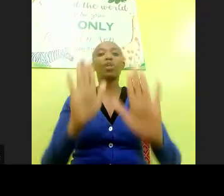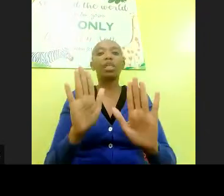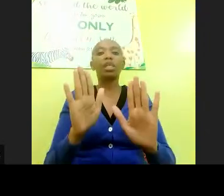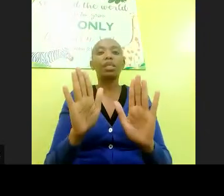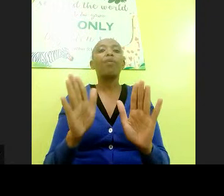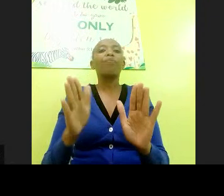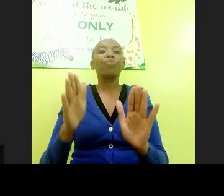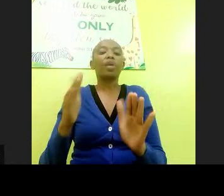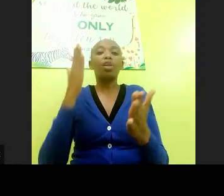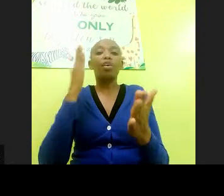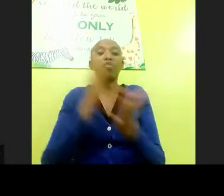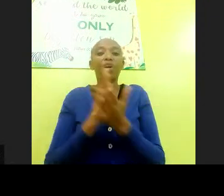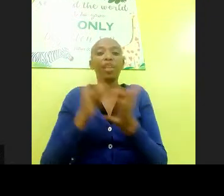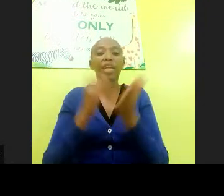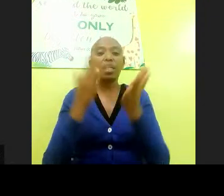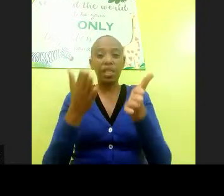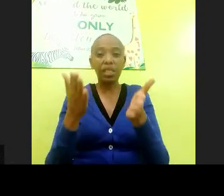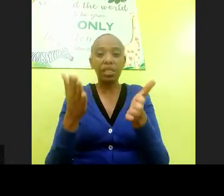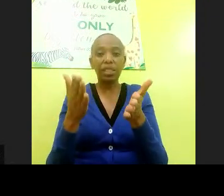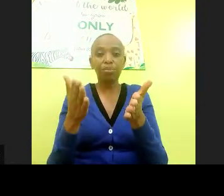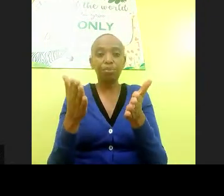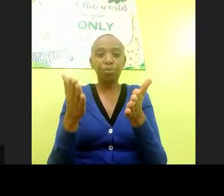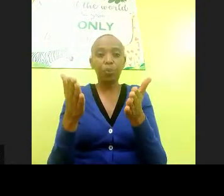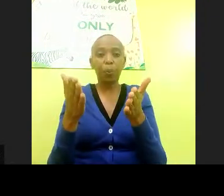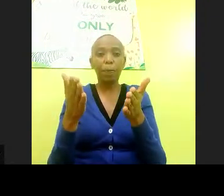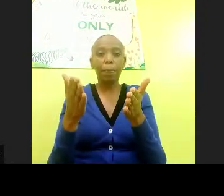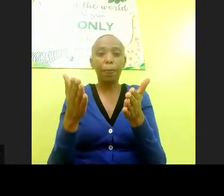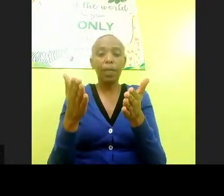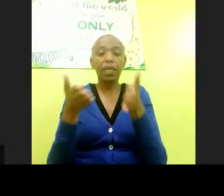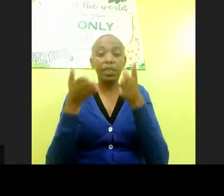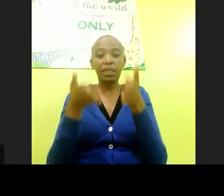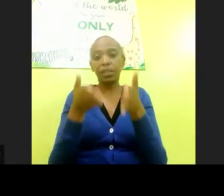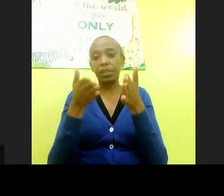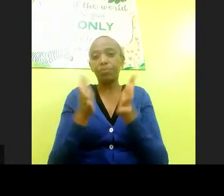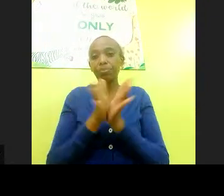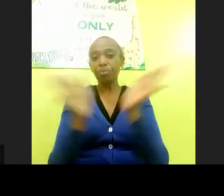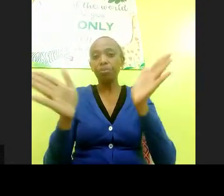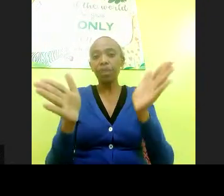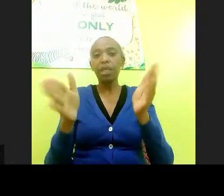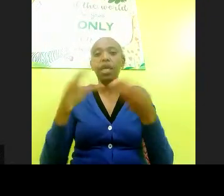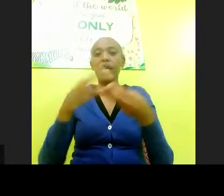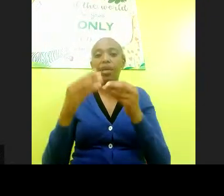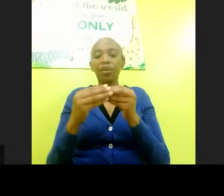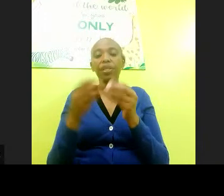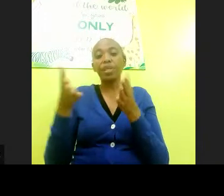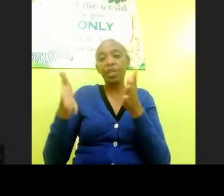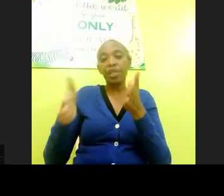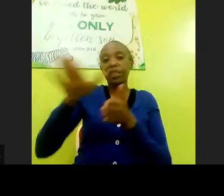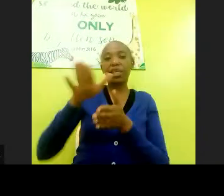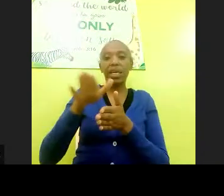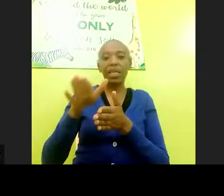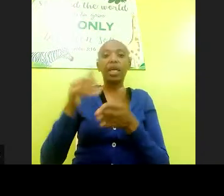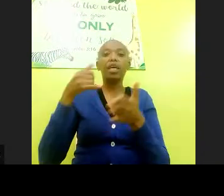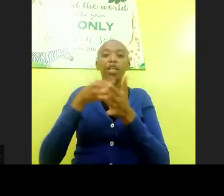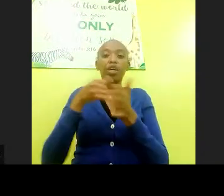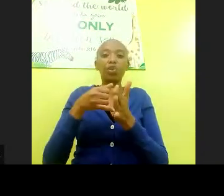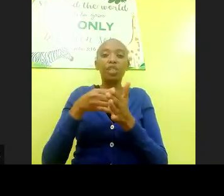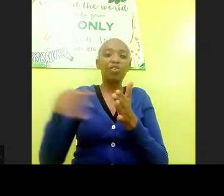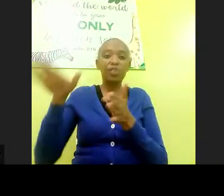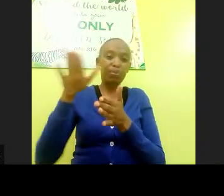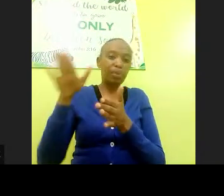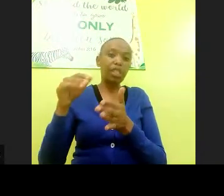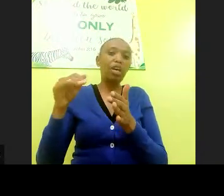fact that this has been and is right now opening and creating this space, this inclusive space for